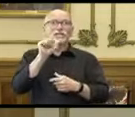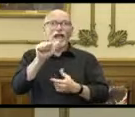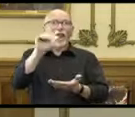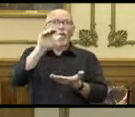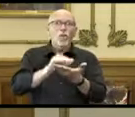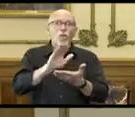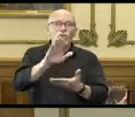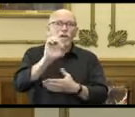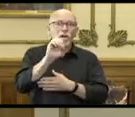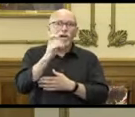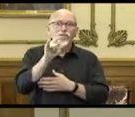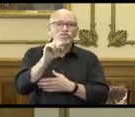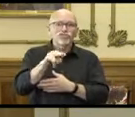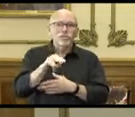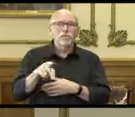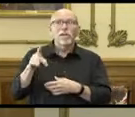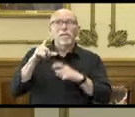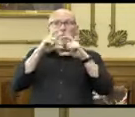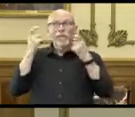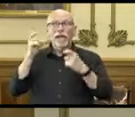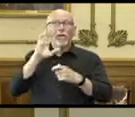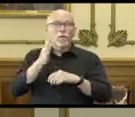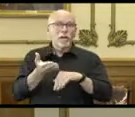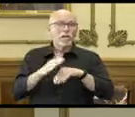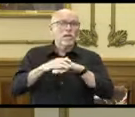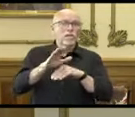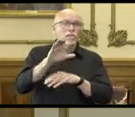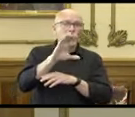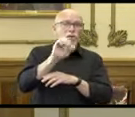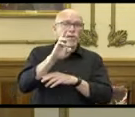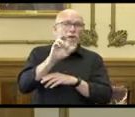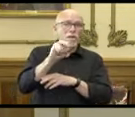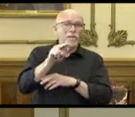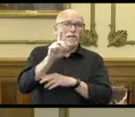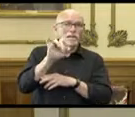oxygen levels. They do not increase your carbon dioxide levels.